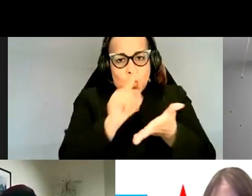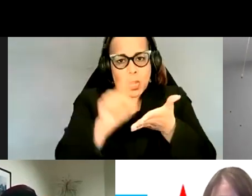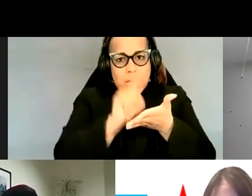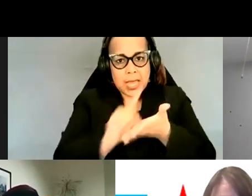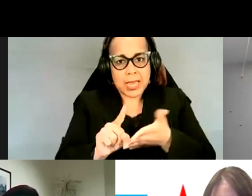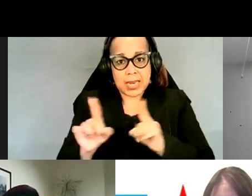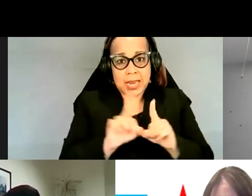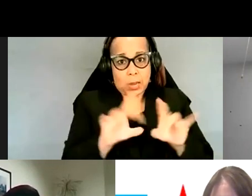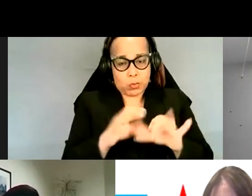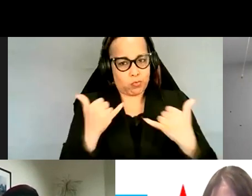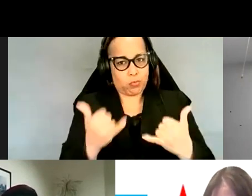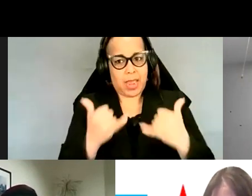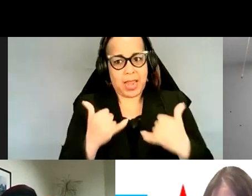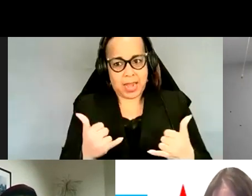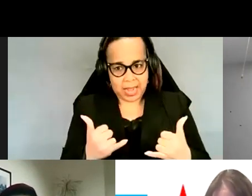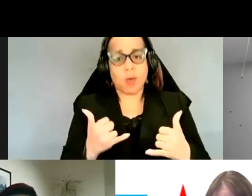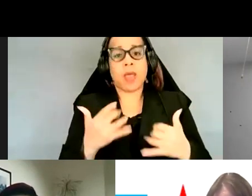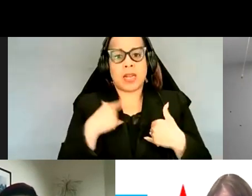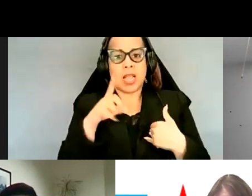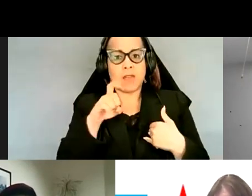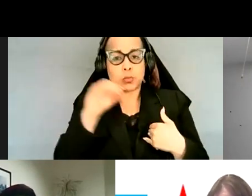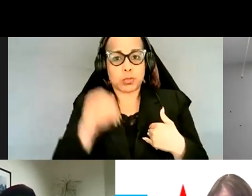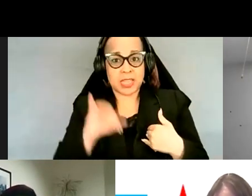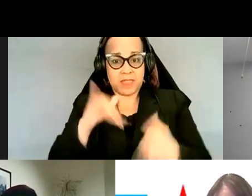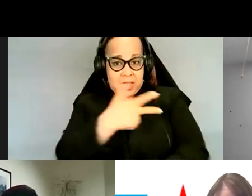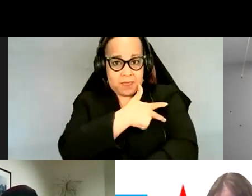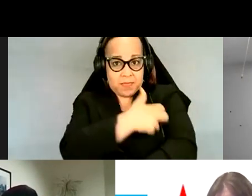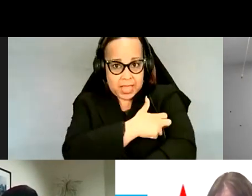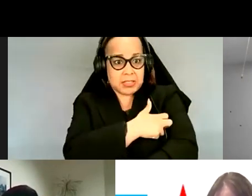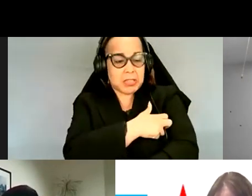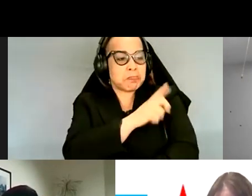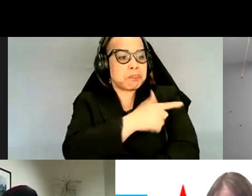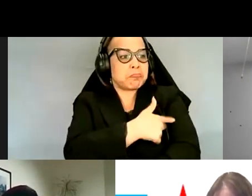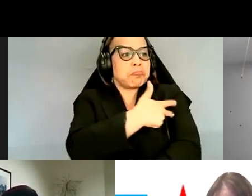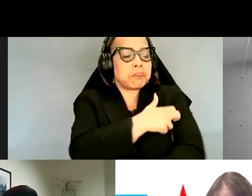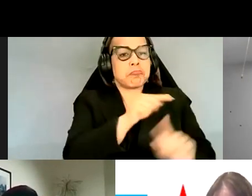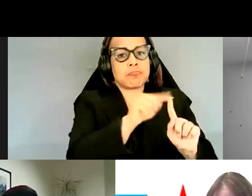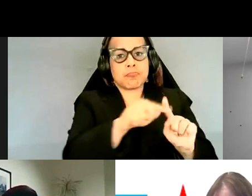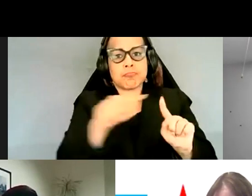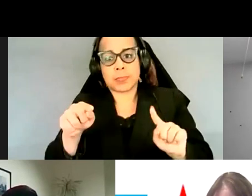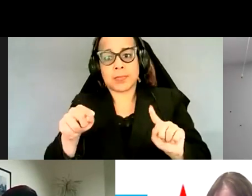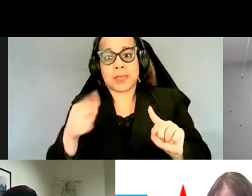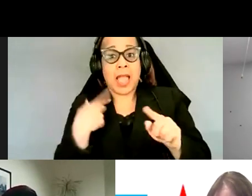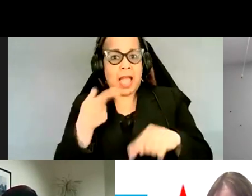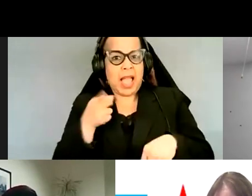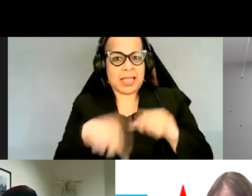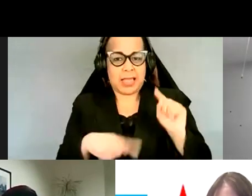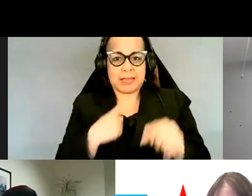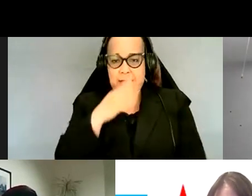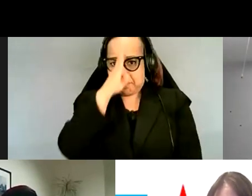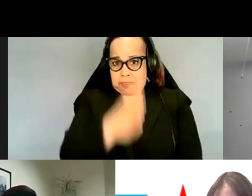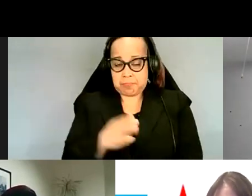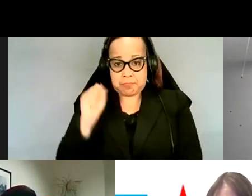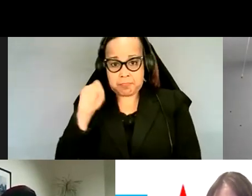we're doing right now and get 100% of that vaccine into arms. So while I can't speak to whether